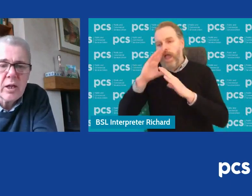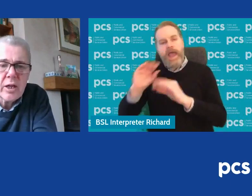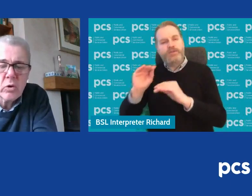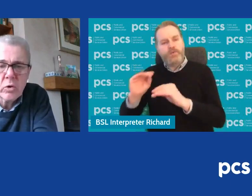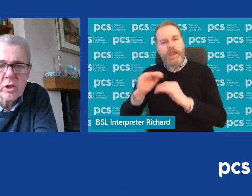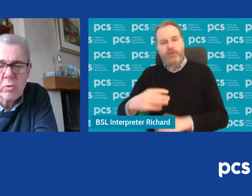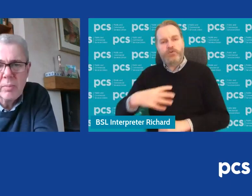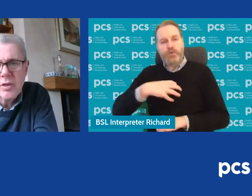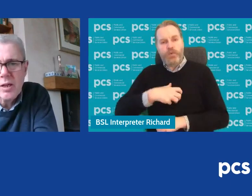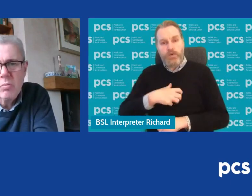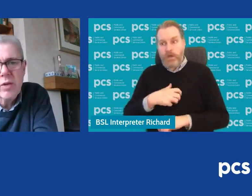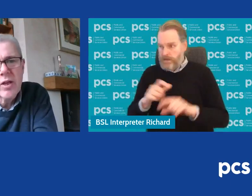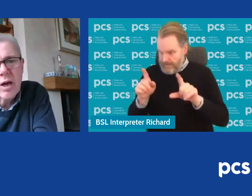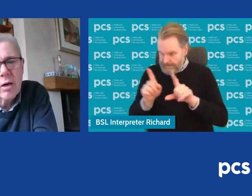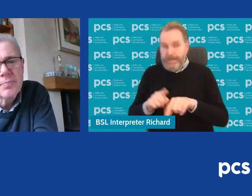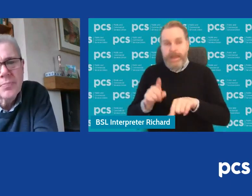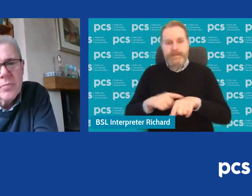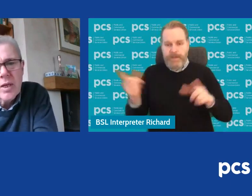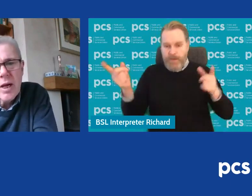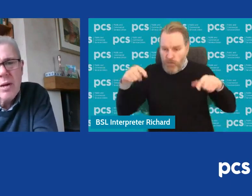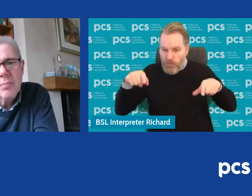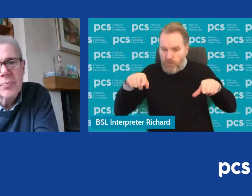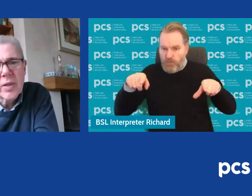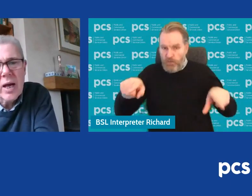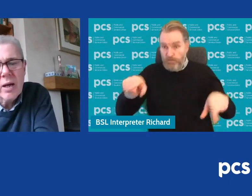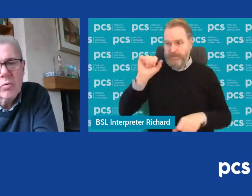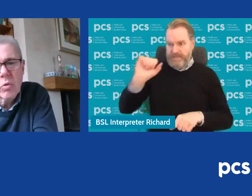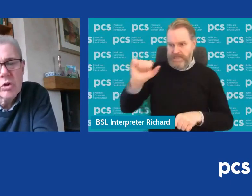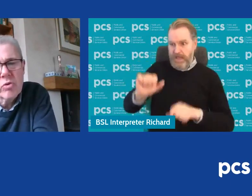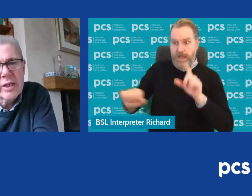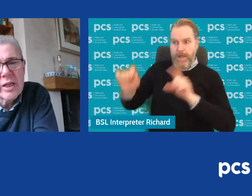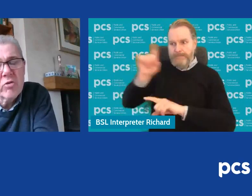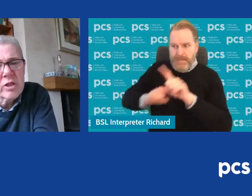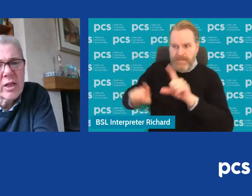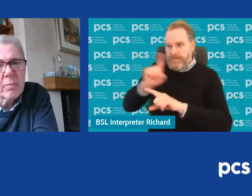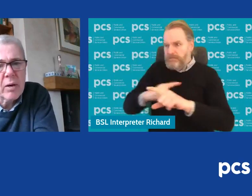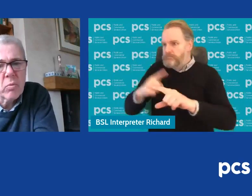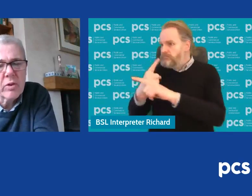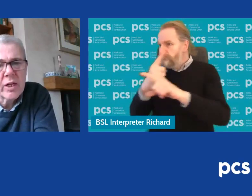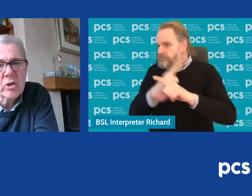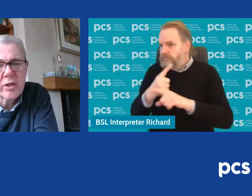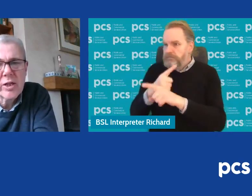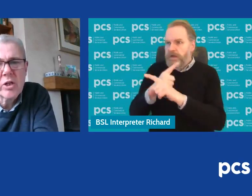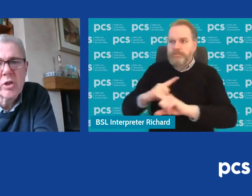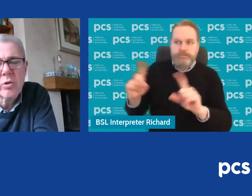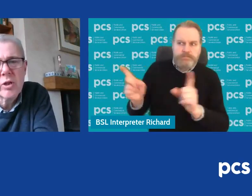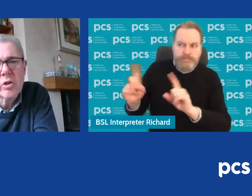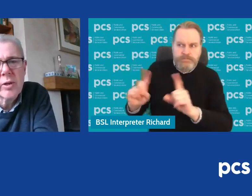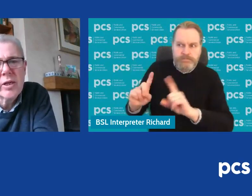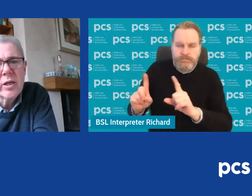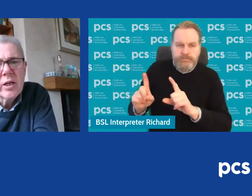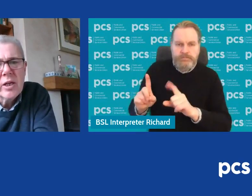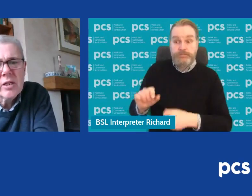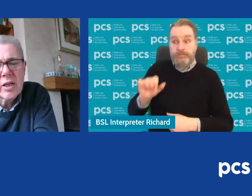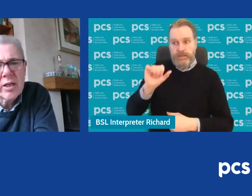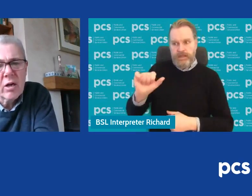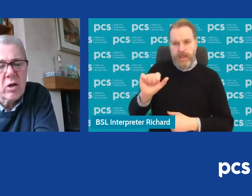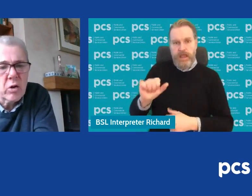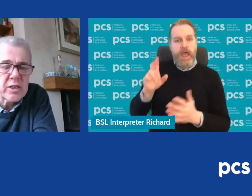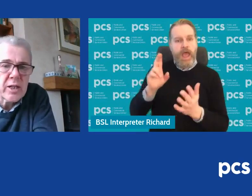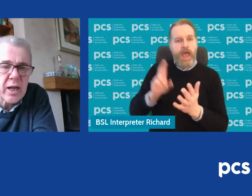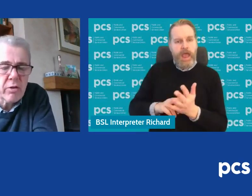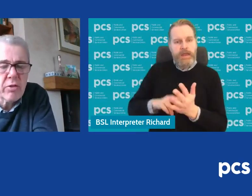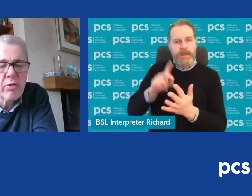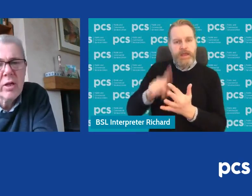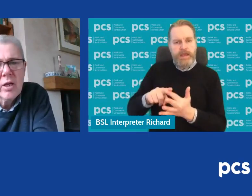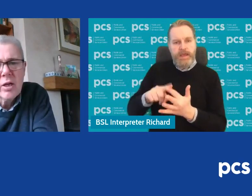activists in order to update where they are. And what's really interesting about what the National Education Union are doing is, like our